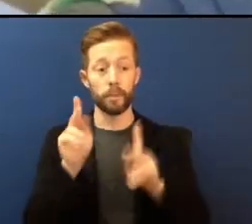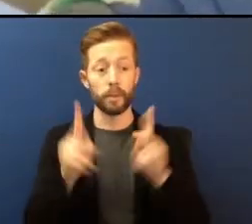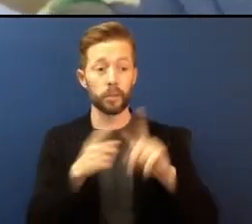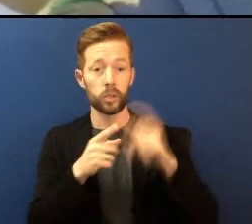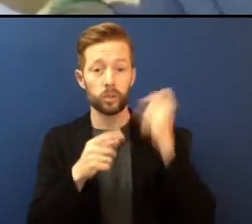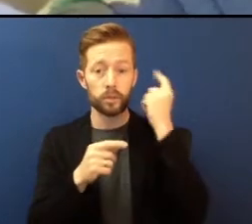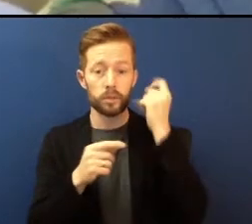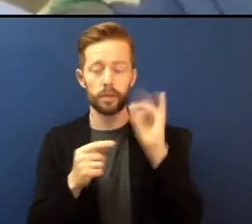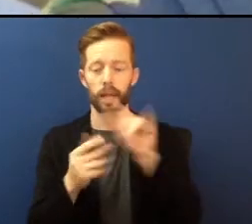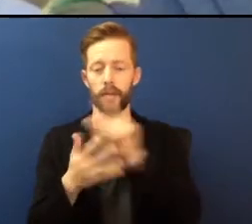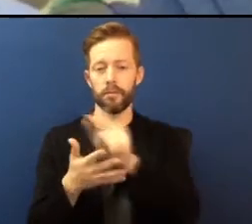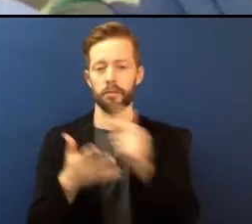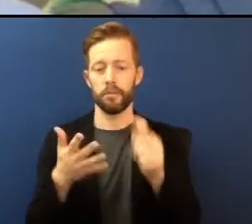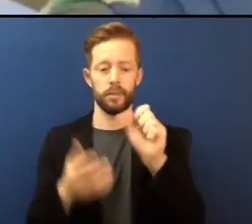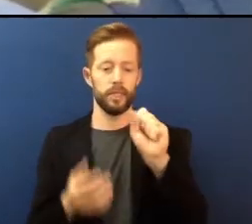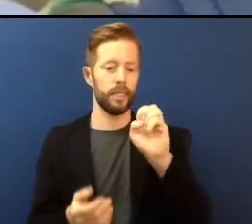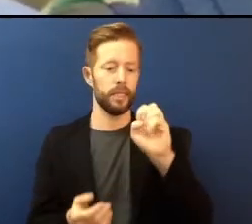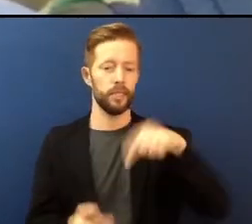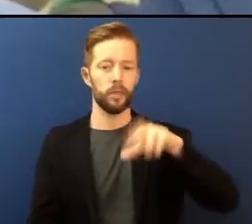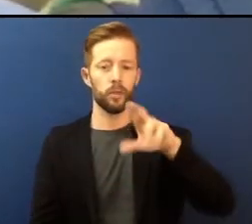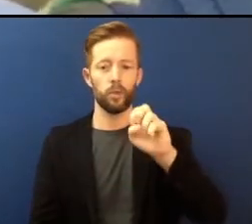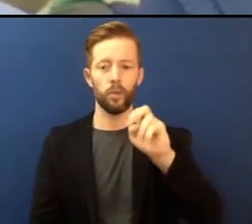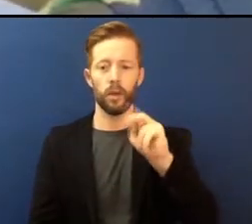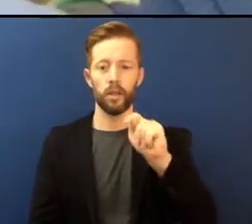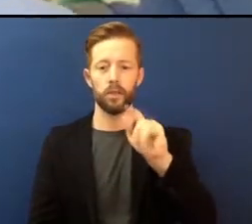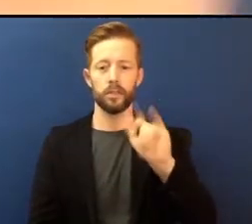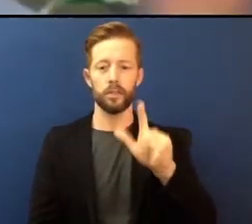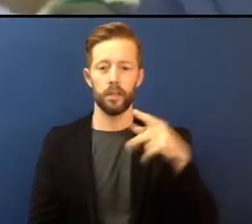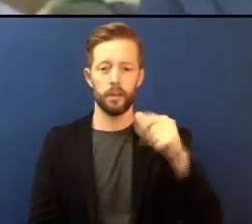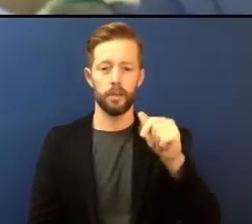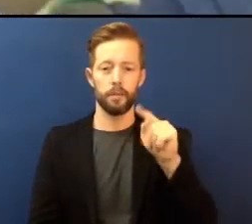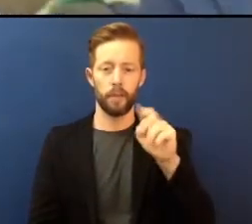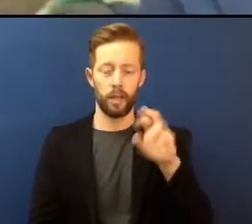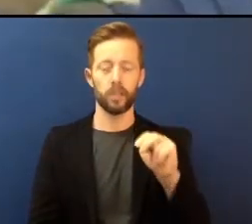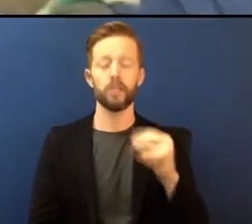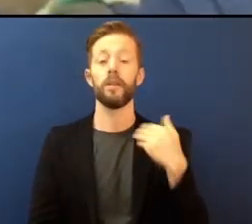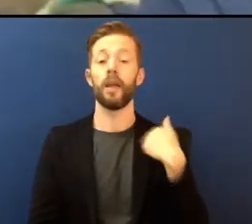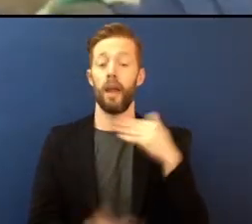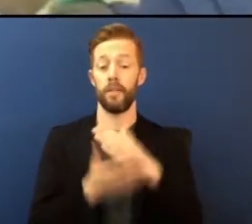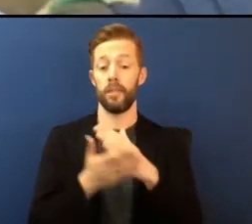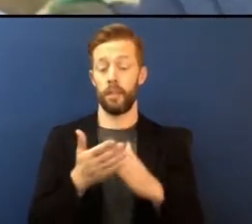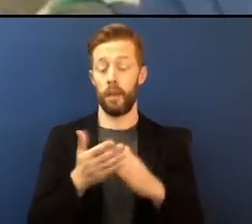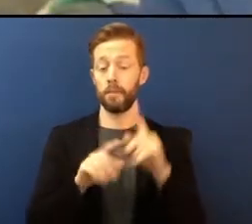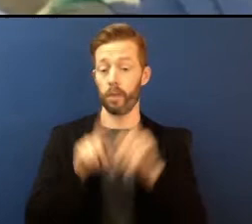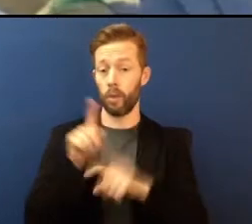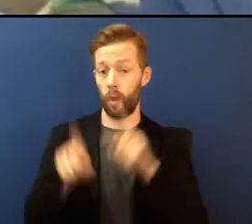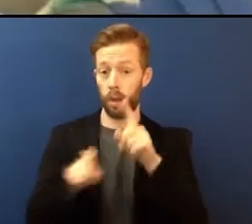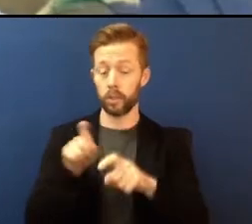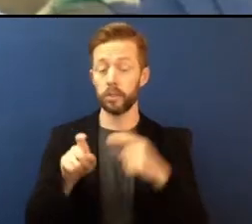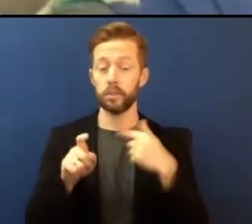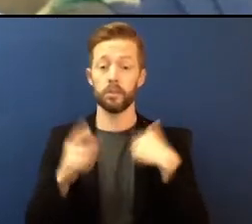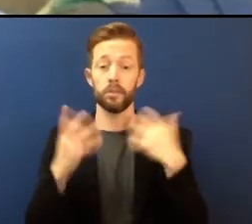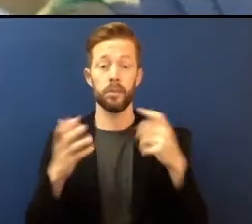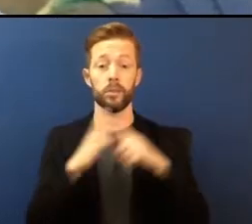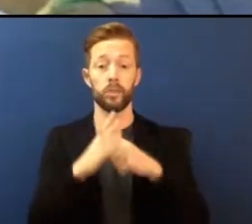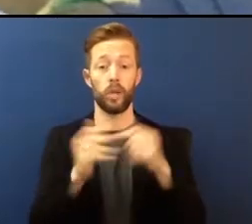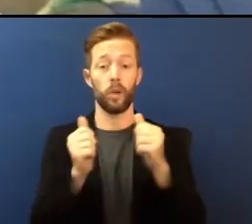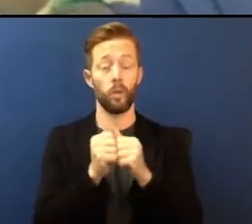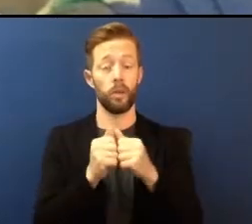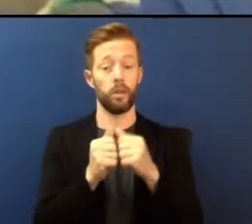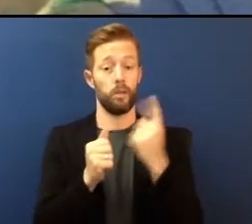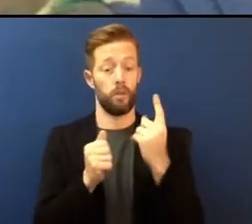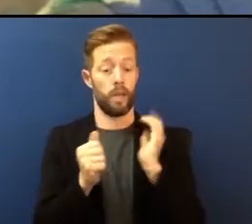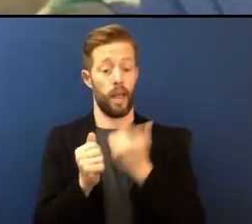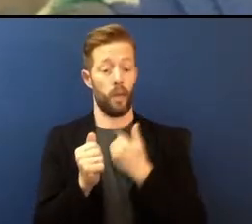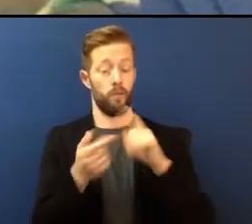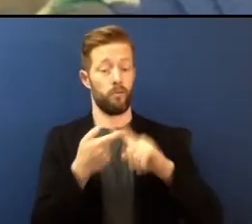important for people to understand those sequential patterns, but then branch out. I loved it. We have a couple questions, Daryl, and can I start